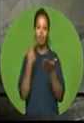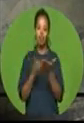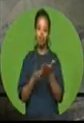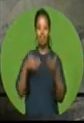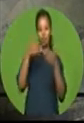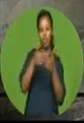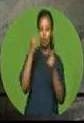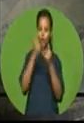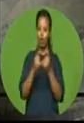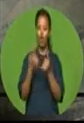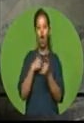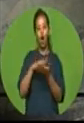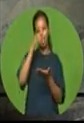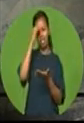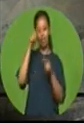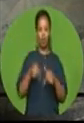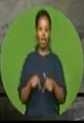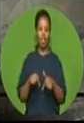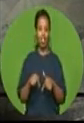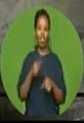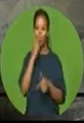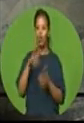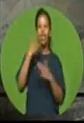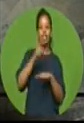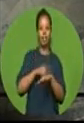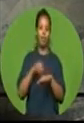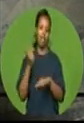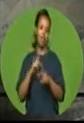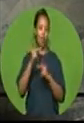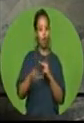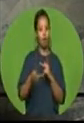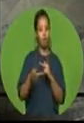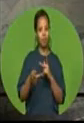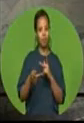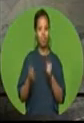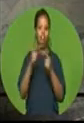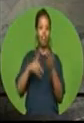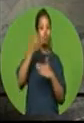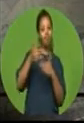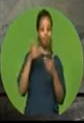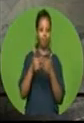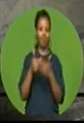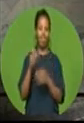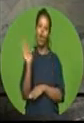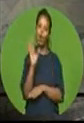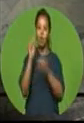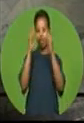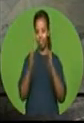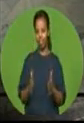This brings us to the end of our lesson today. See you next time in another program. Until